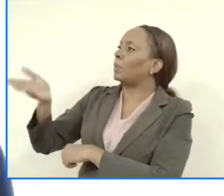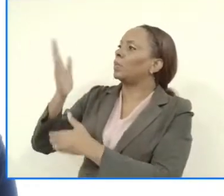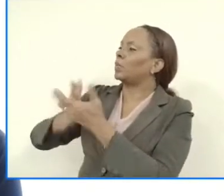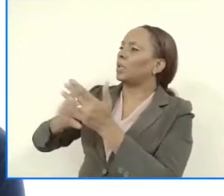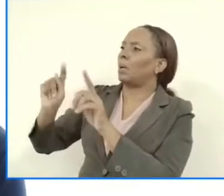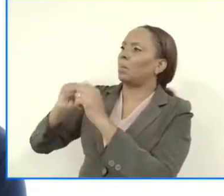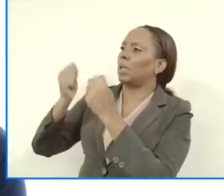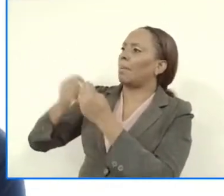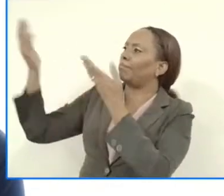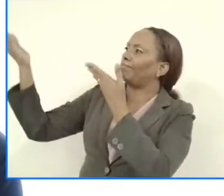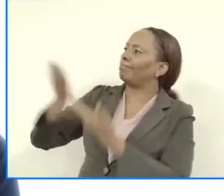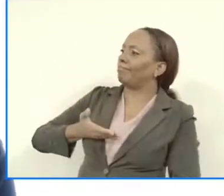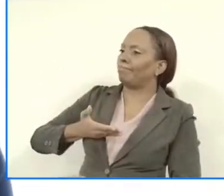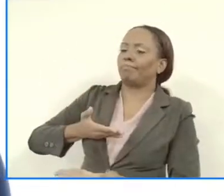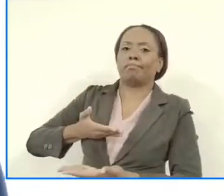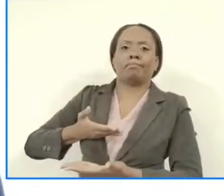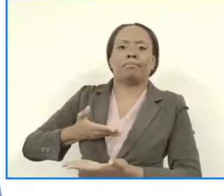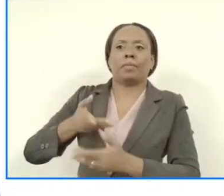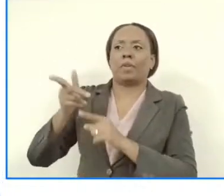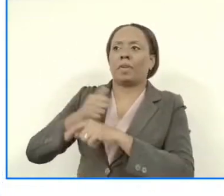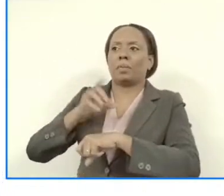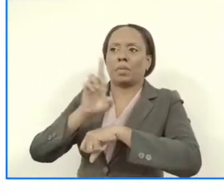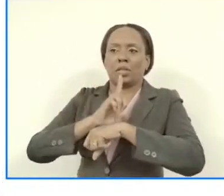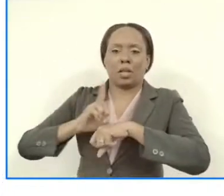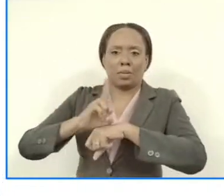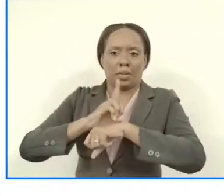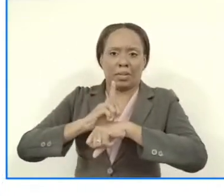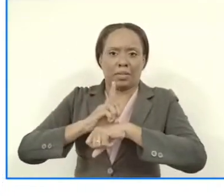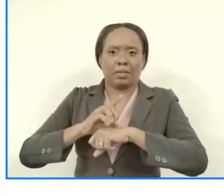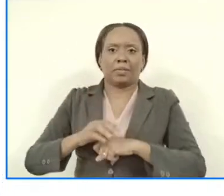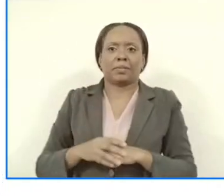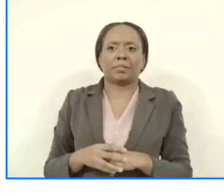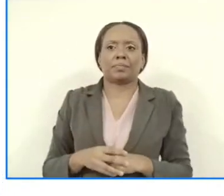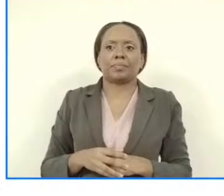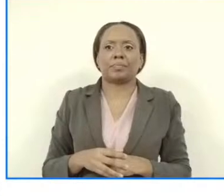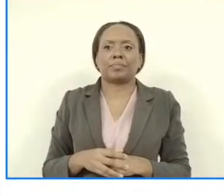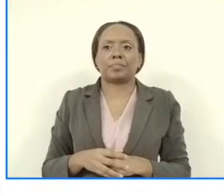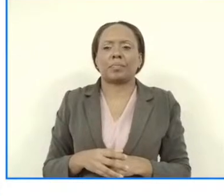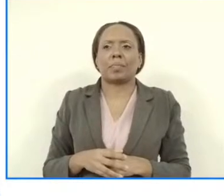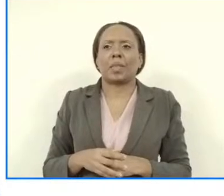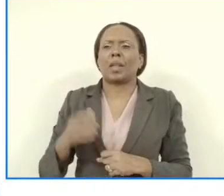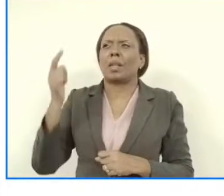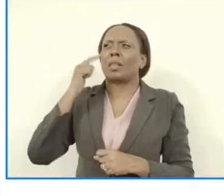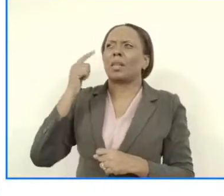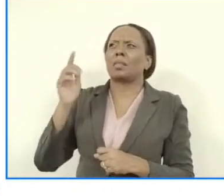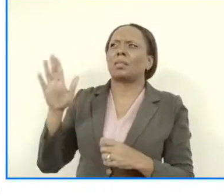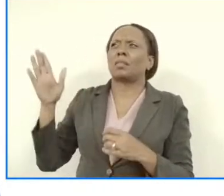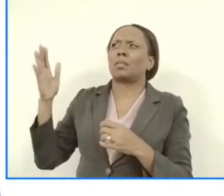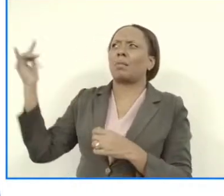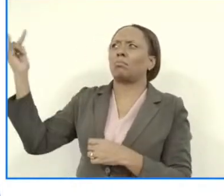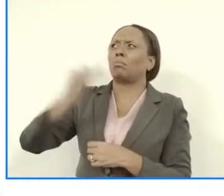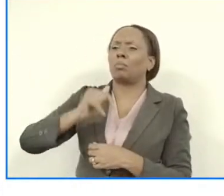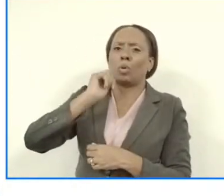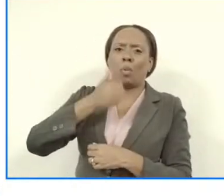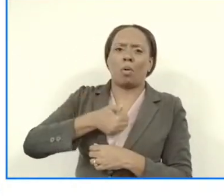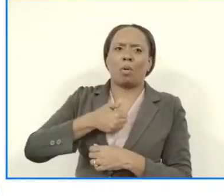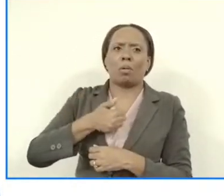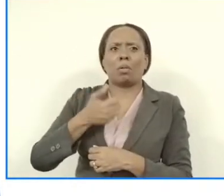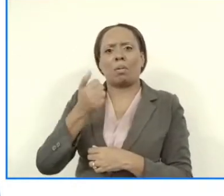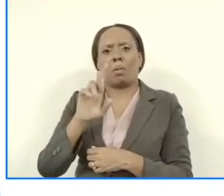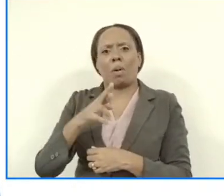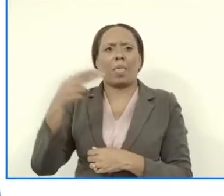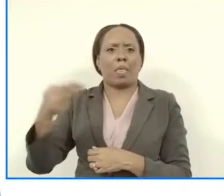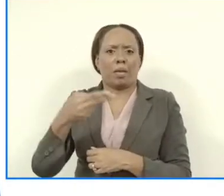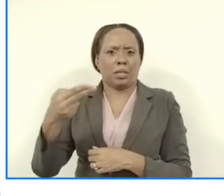couple crews from our sister affiliate in Dominica. They were to arrive tomorrow. I think there's a bit of a delay there, so they'll be here at least by